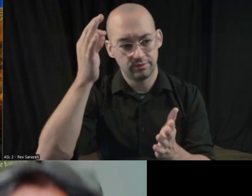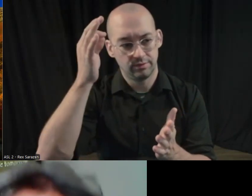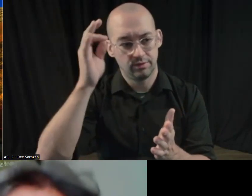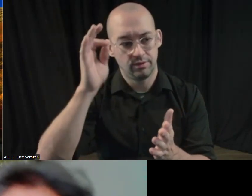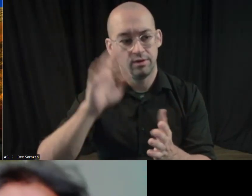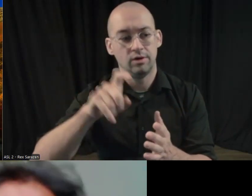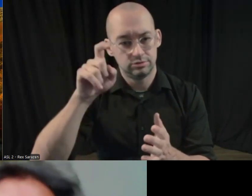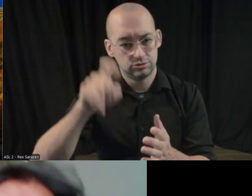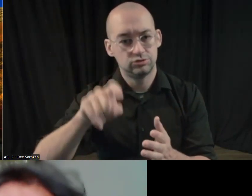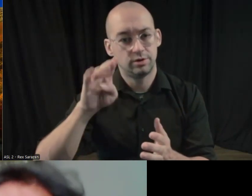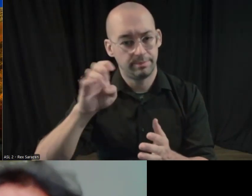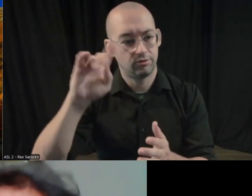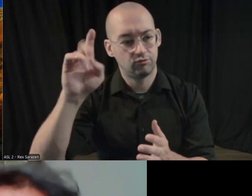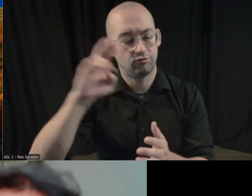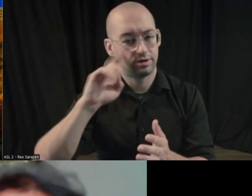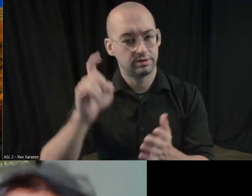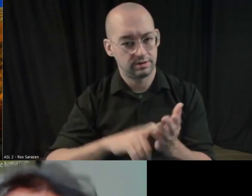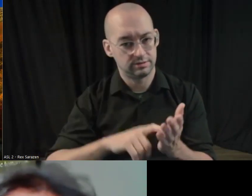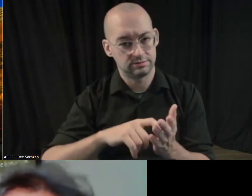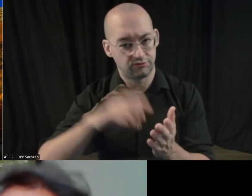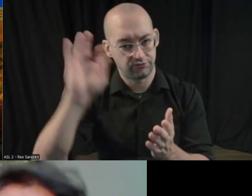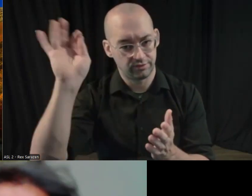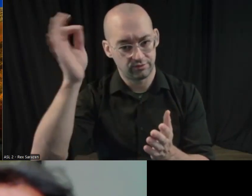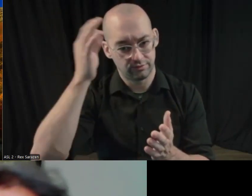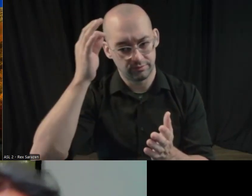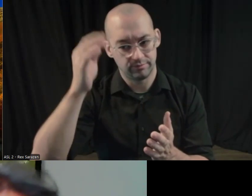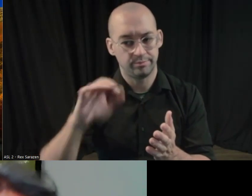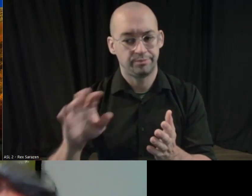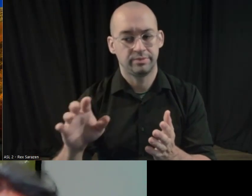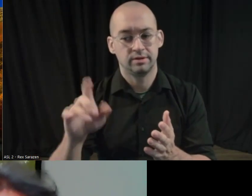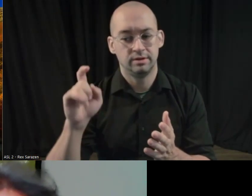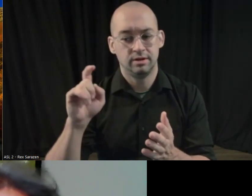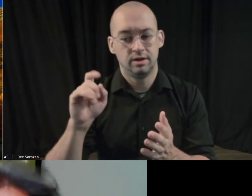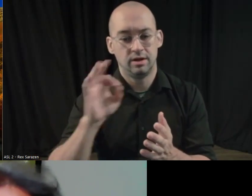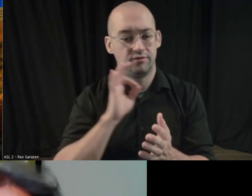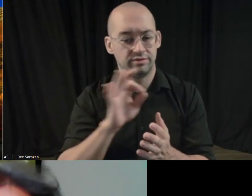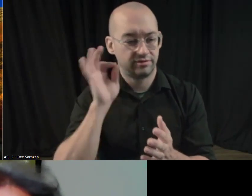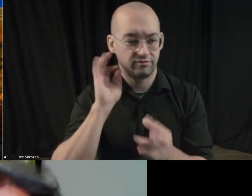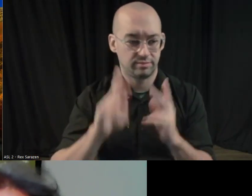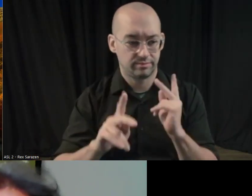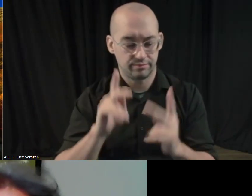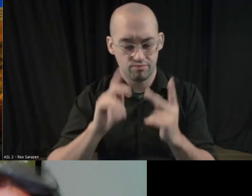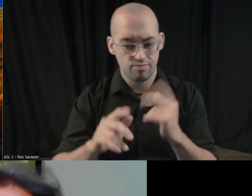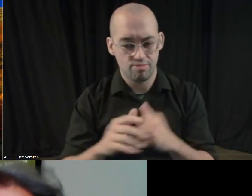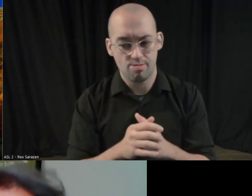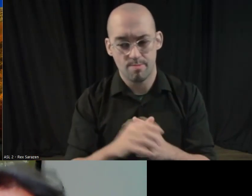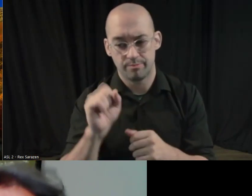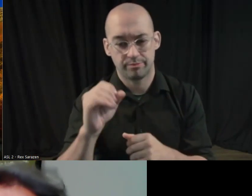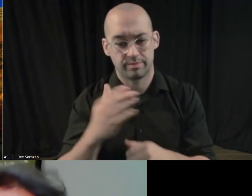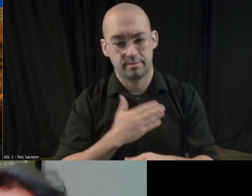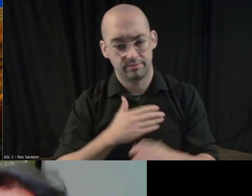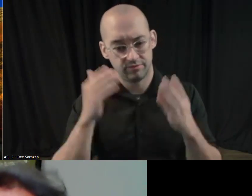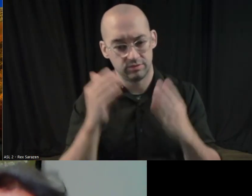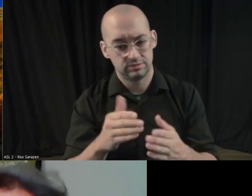should be federally recognized, but are not federally recognized communities of Native people. And so my focus has been how